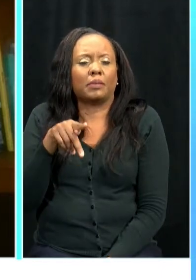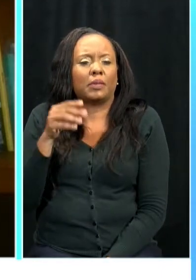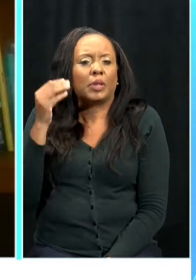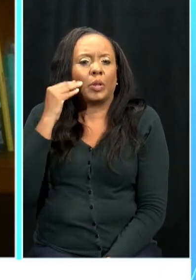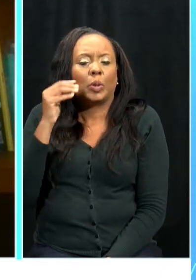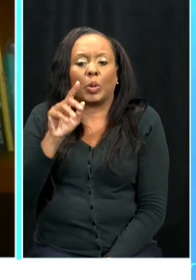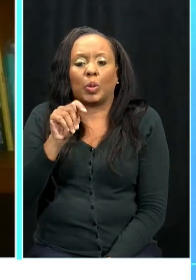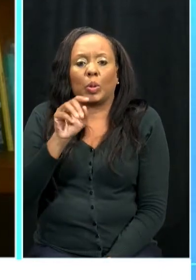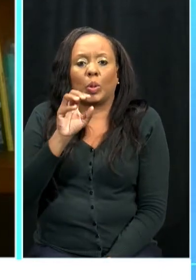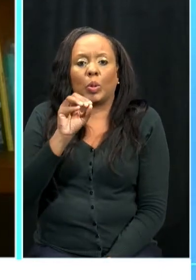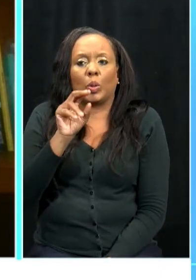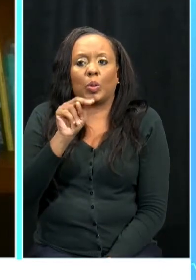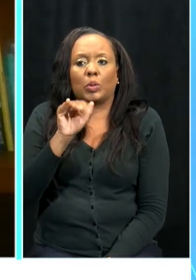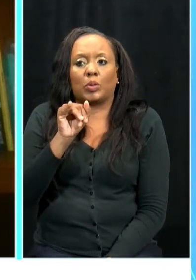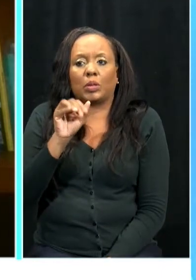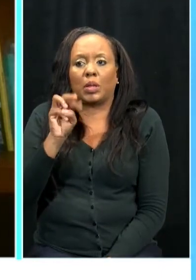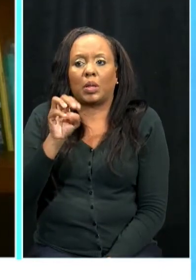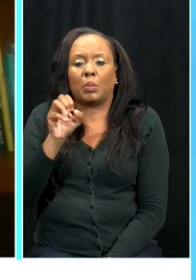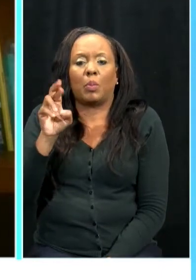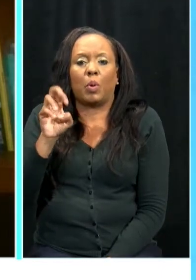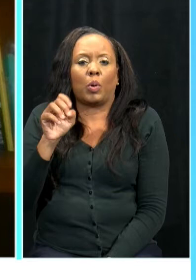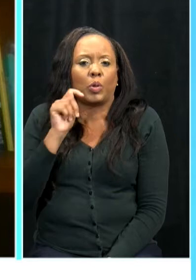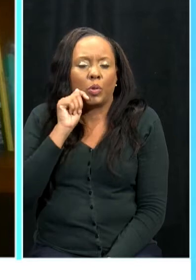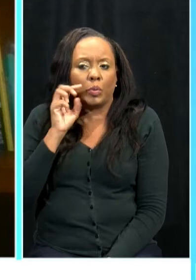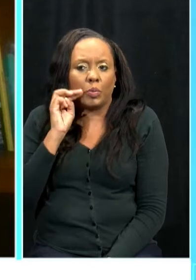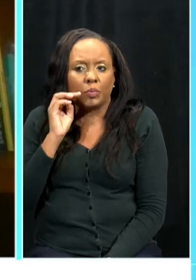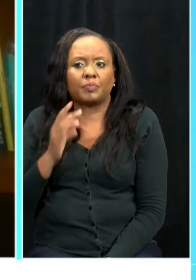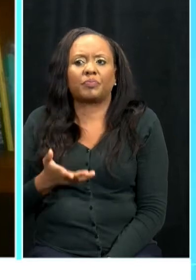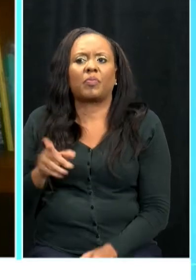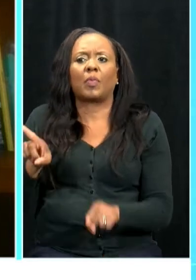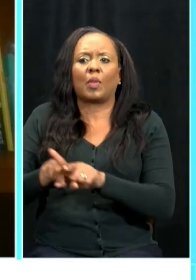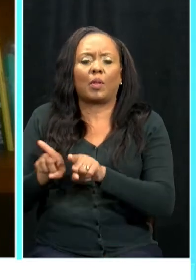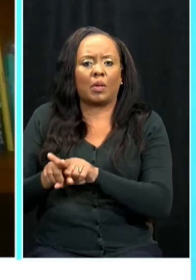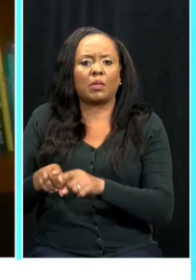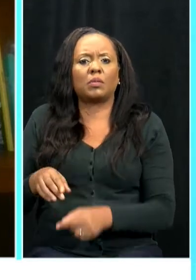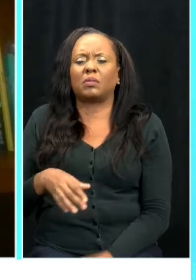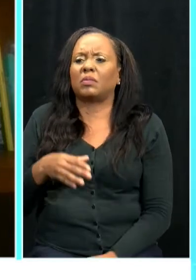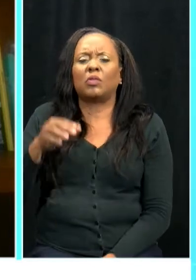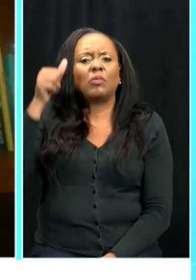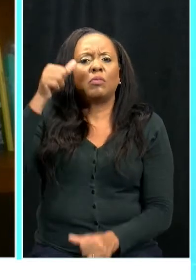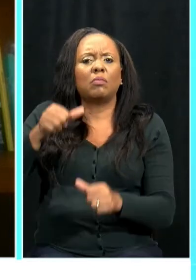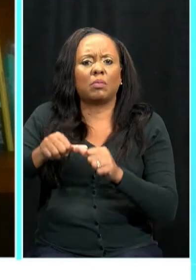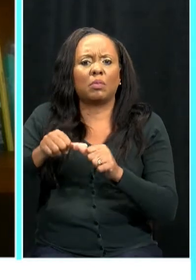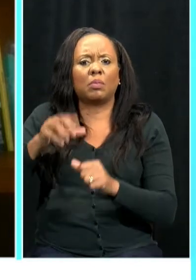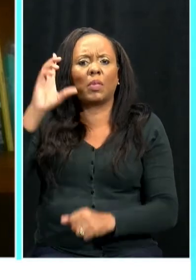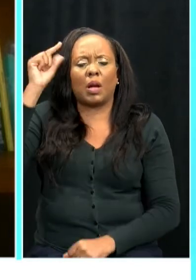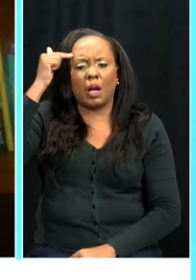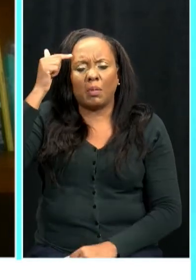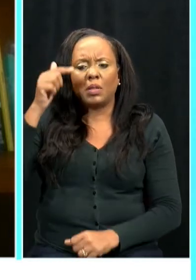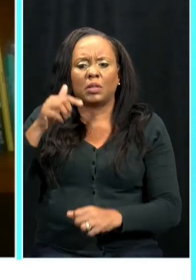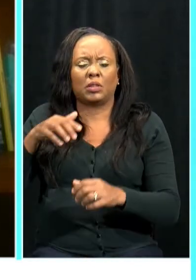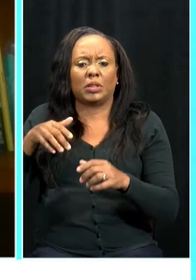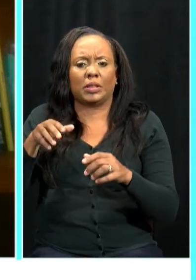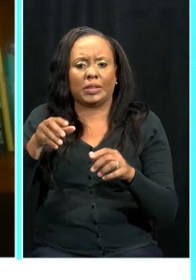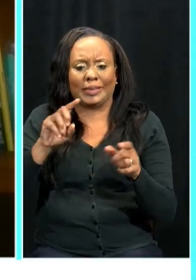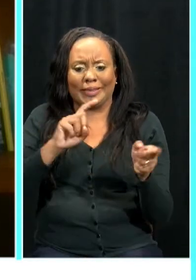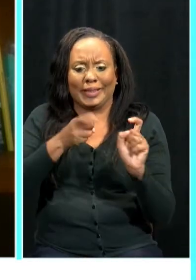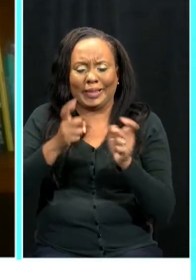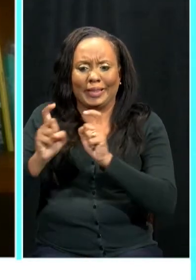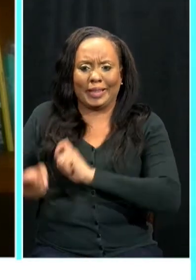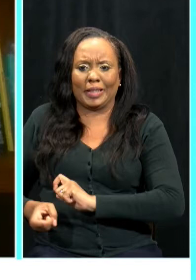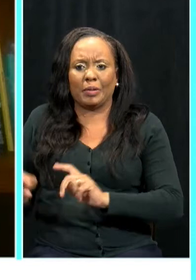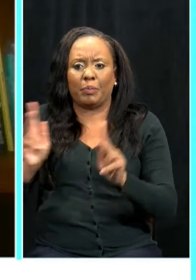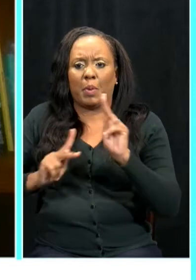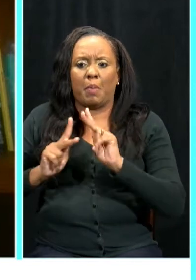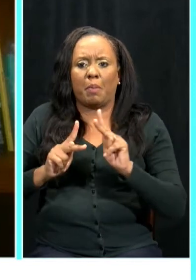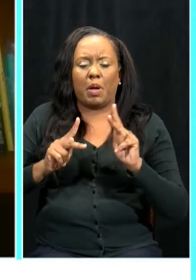Then you had the cabinet reshuffle, and I was always saying, but if I asked some serious commentators, can you give me the rationale behind the cabinet reshuffle? And